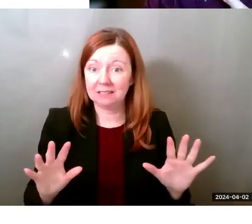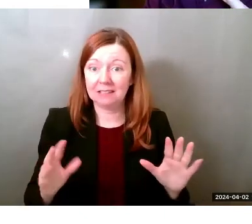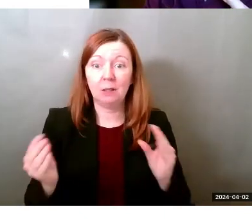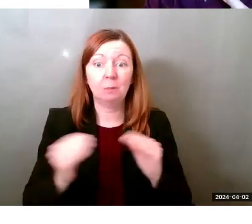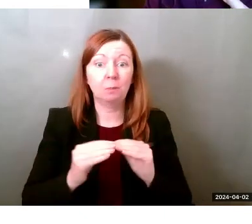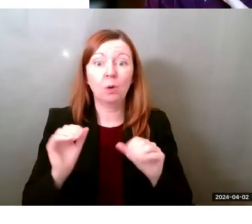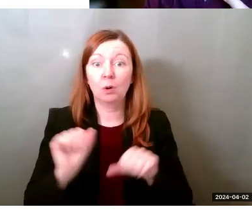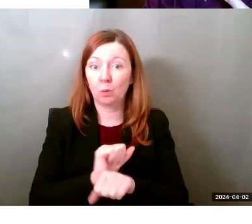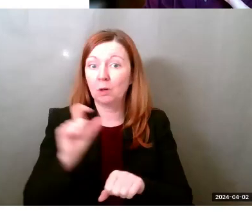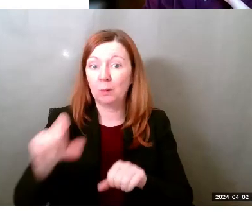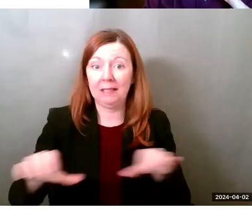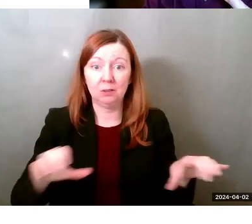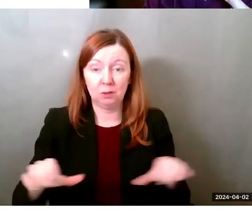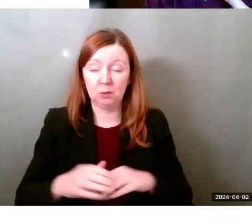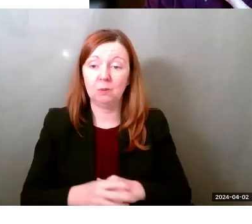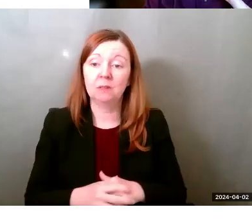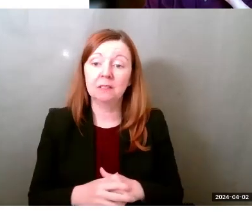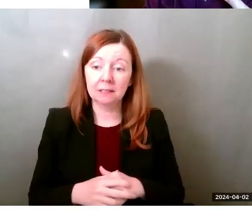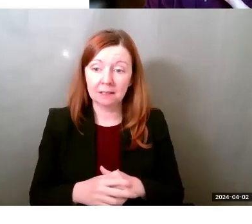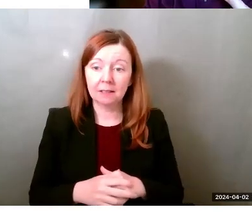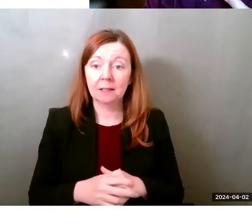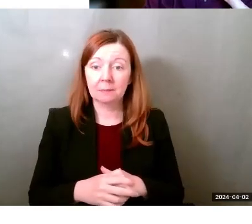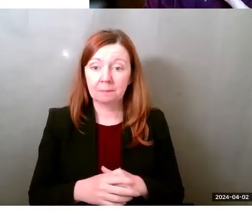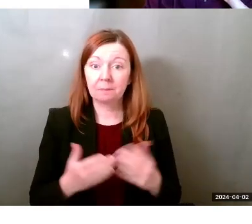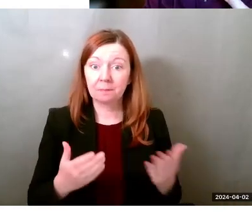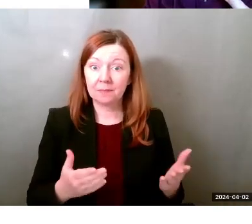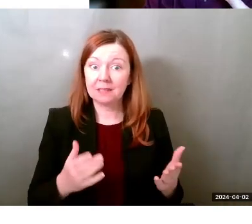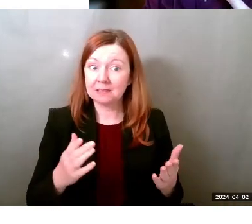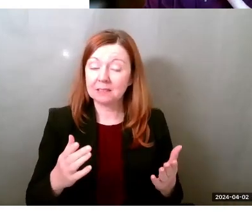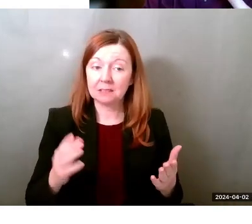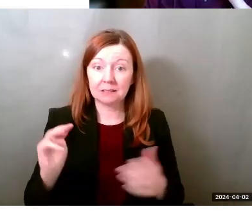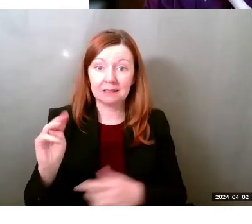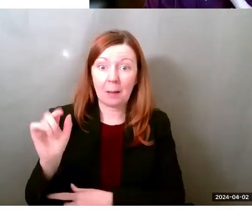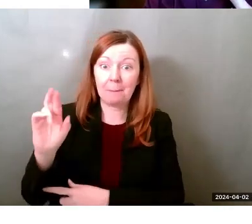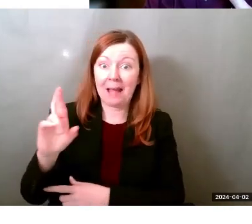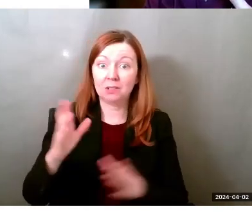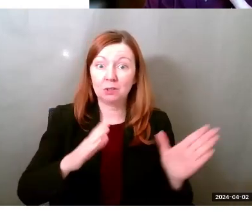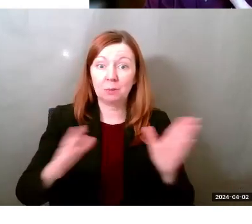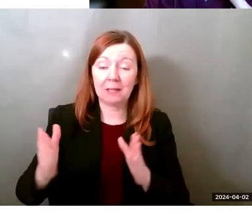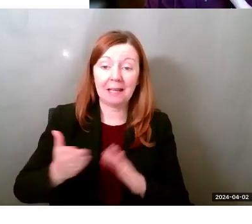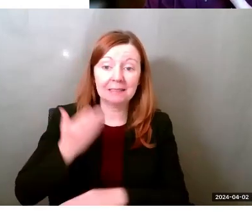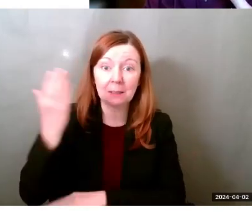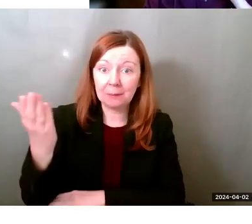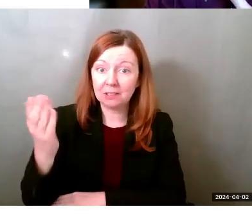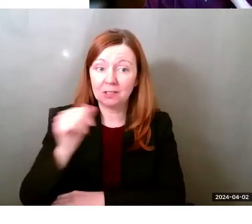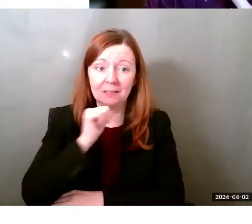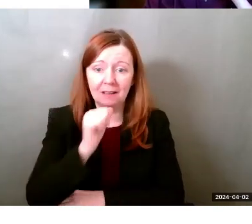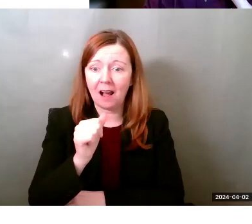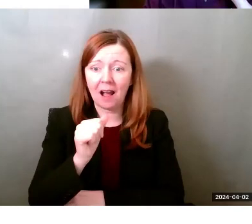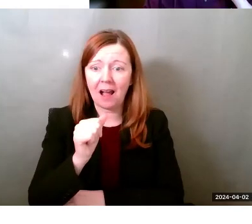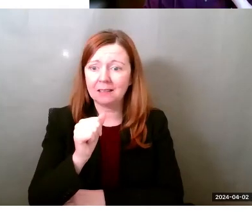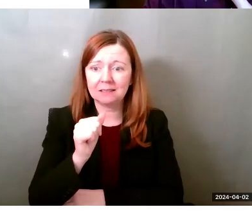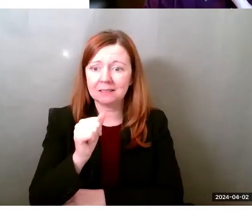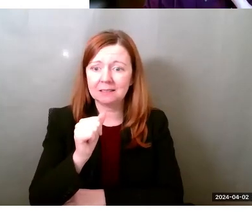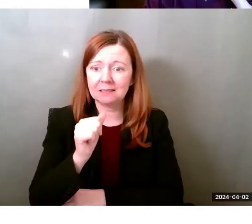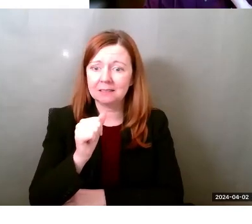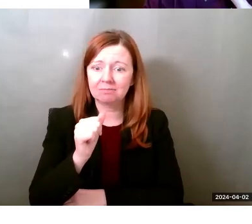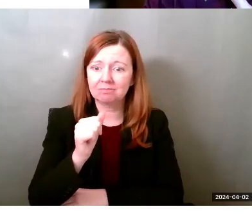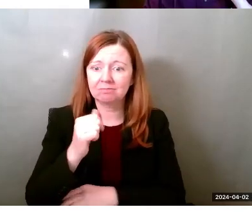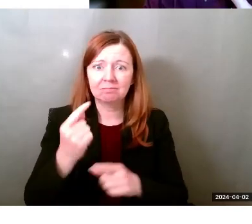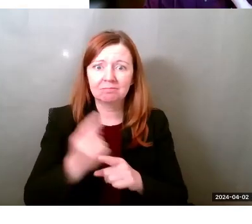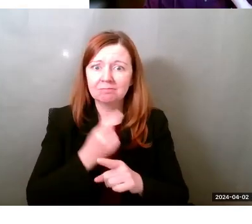more work to be done, and this is, you know, a master plan submission, not a regular